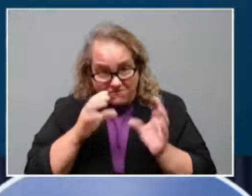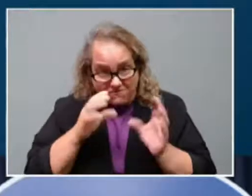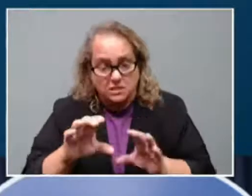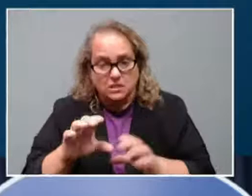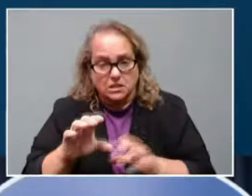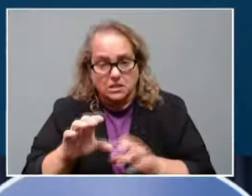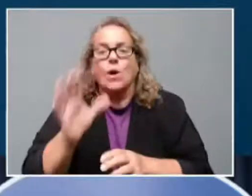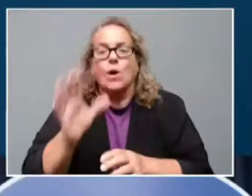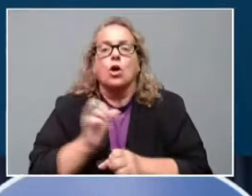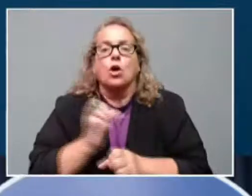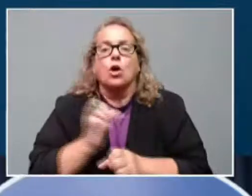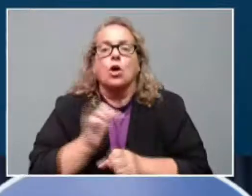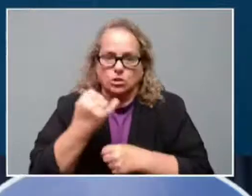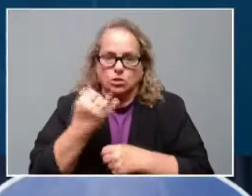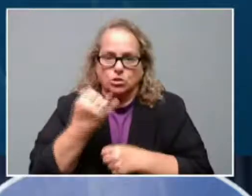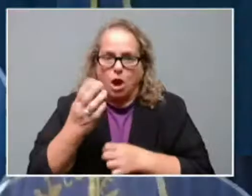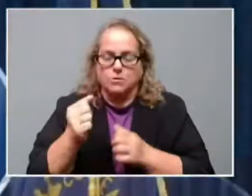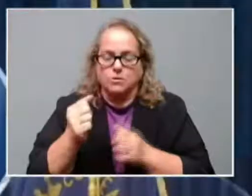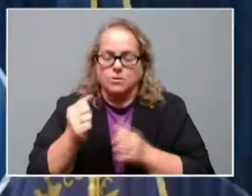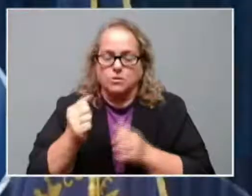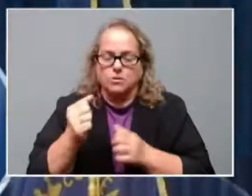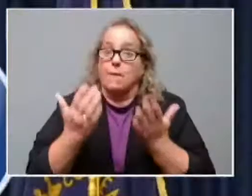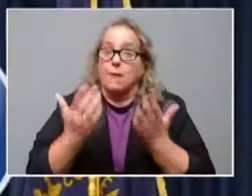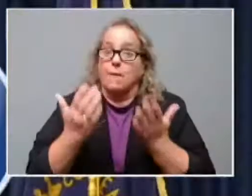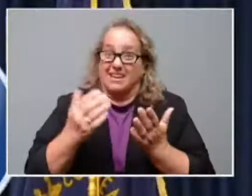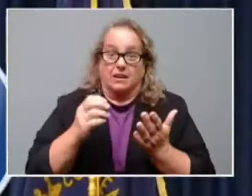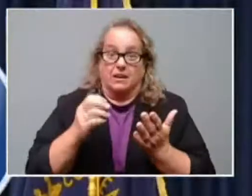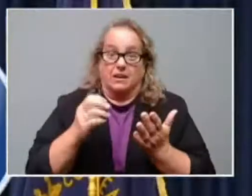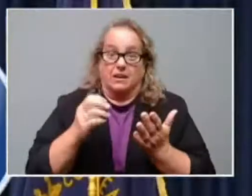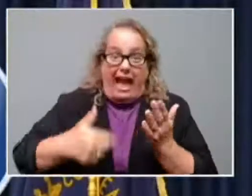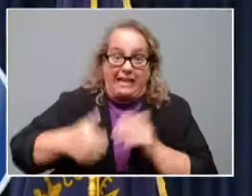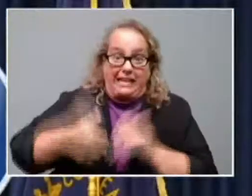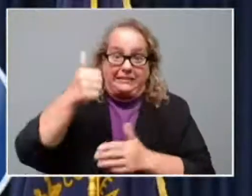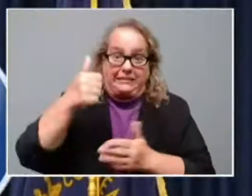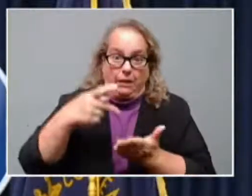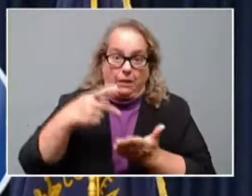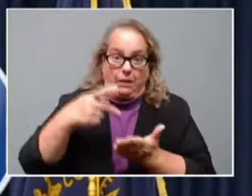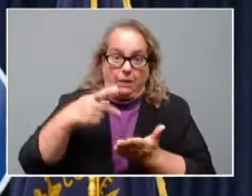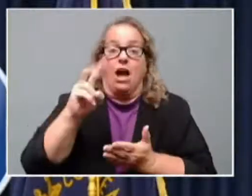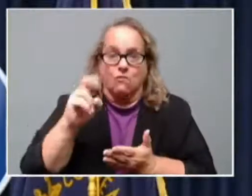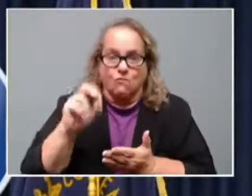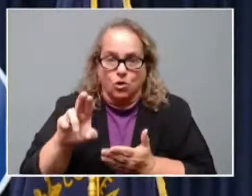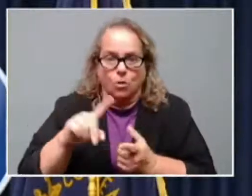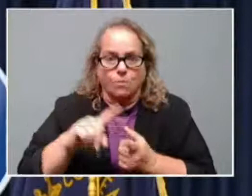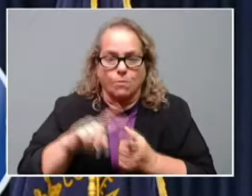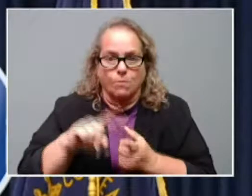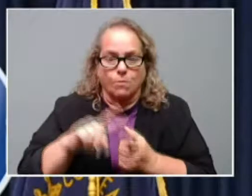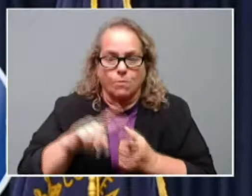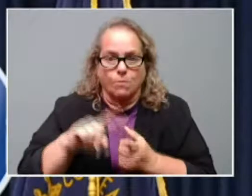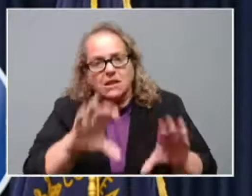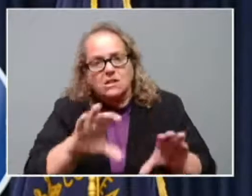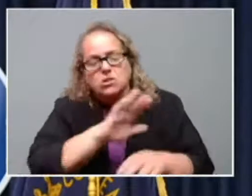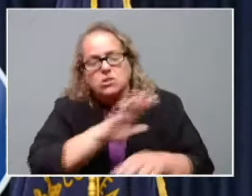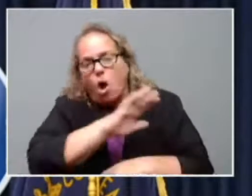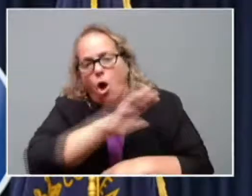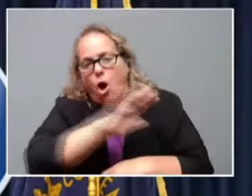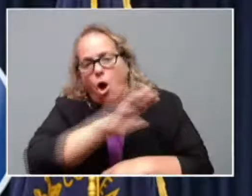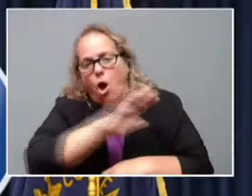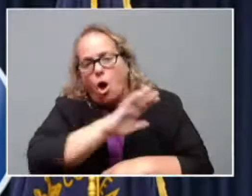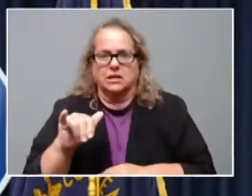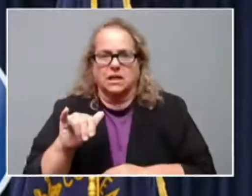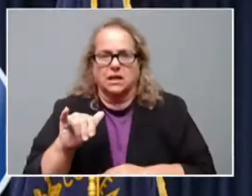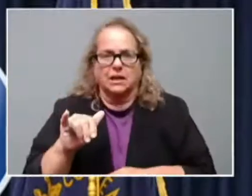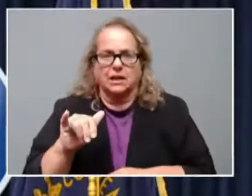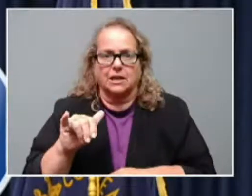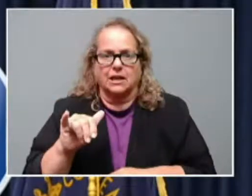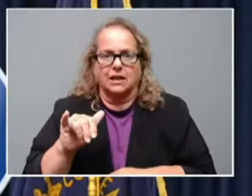with near record pay, but they have invested all across Kentucky. We talk about this being a historic moment where